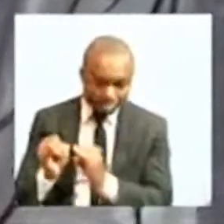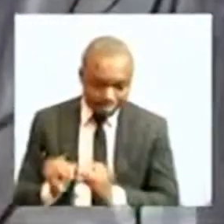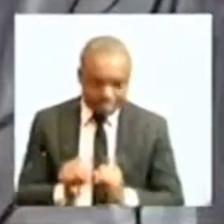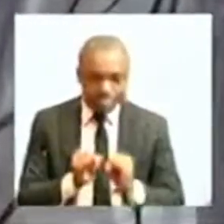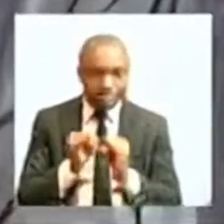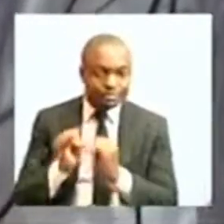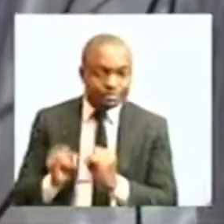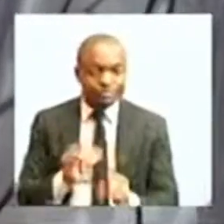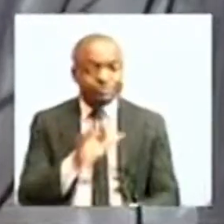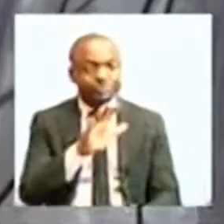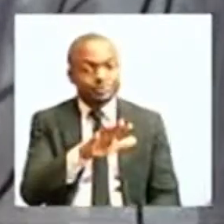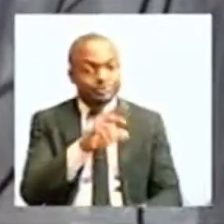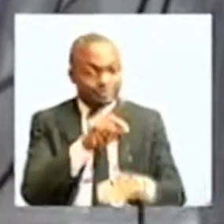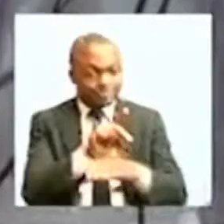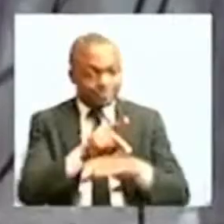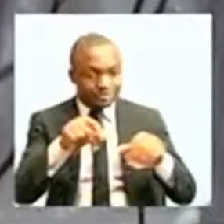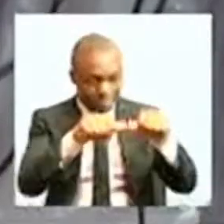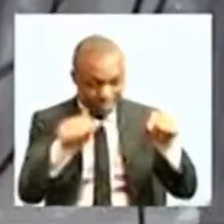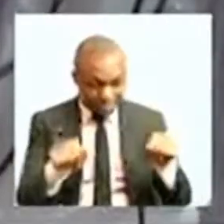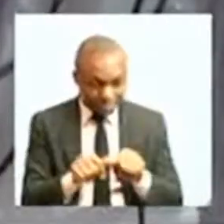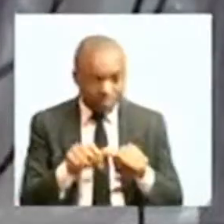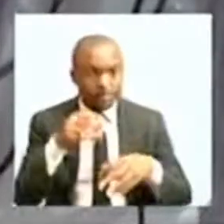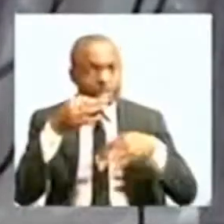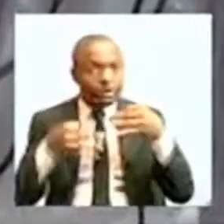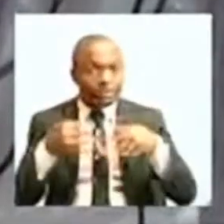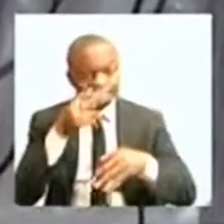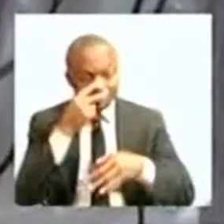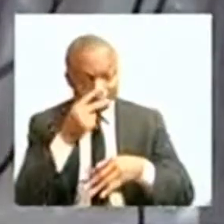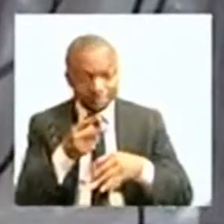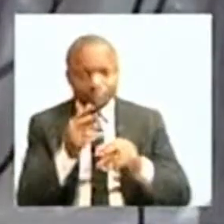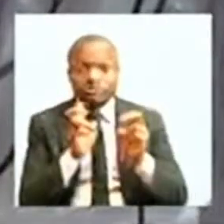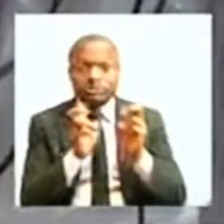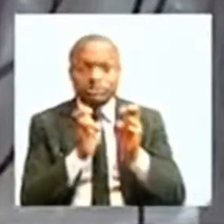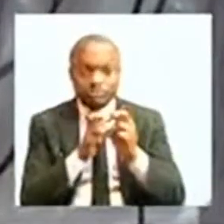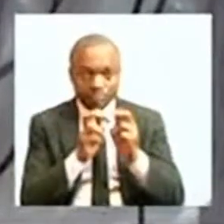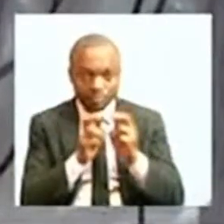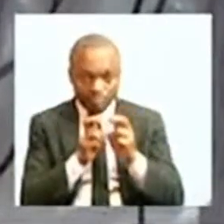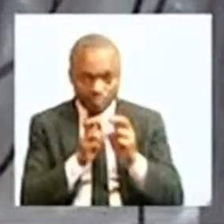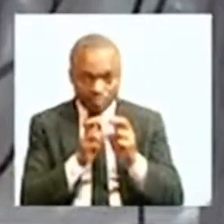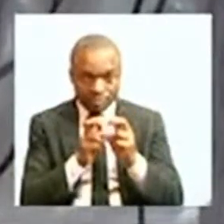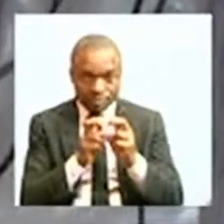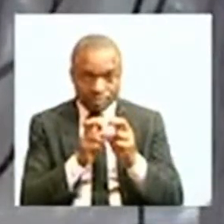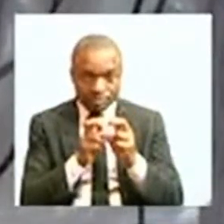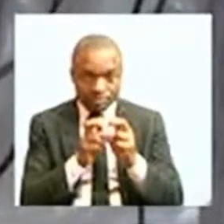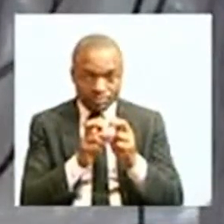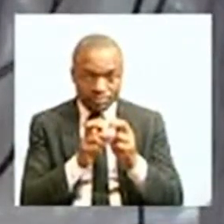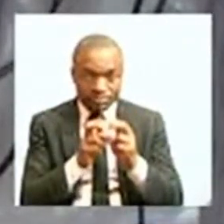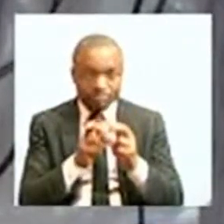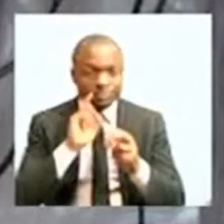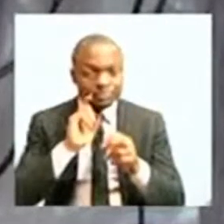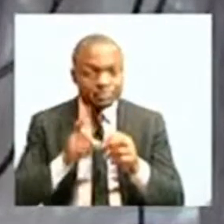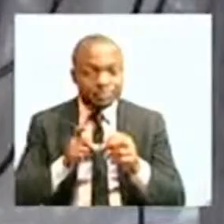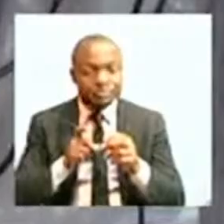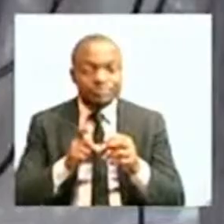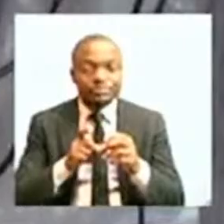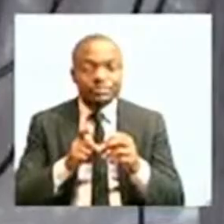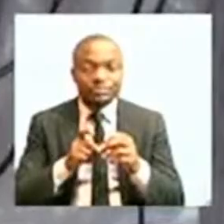site. If you look at contractually, it should be a straightforward thing where